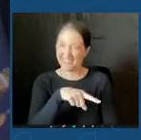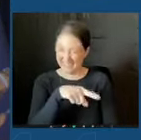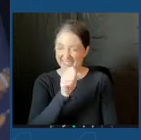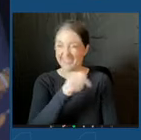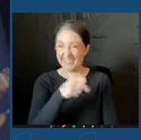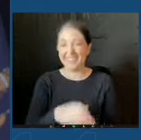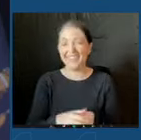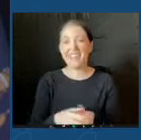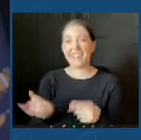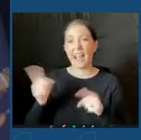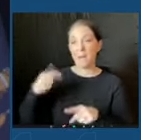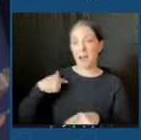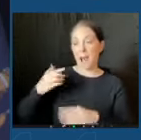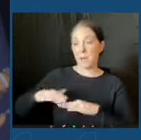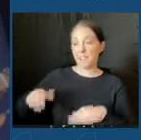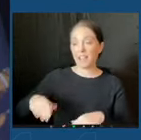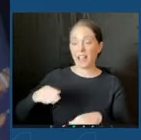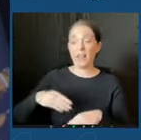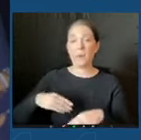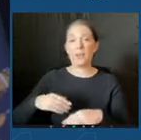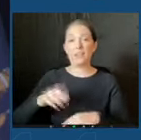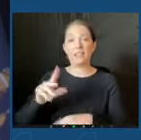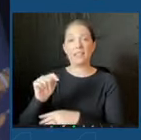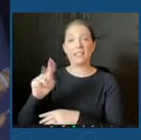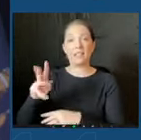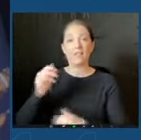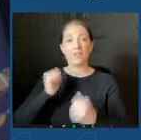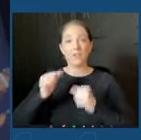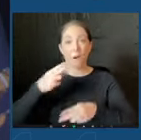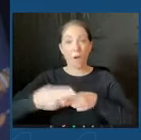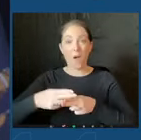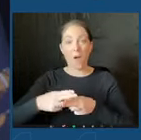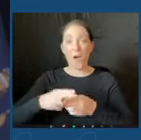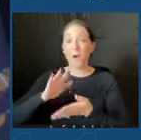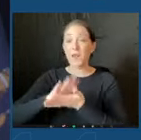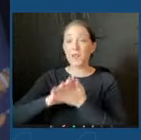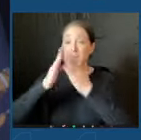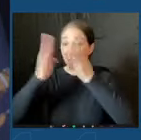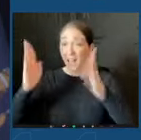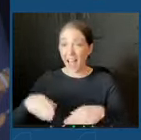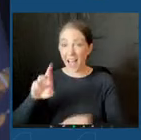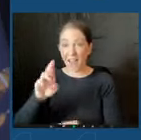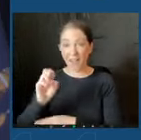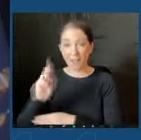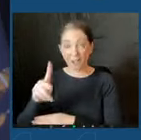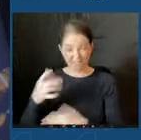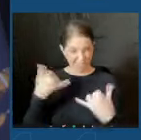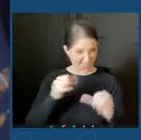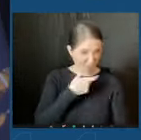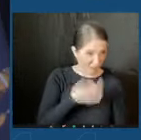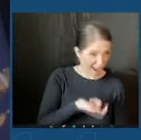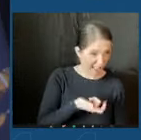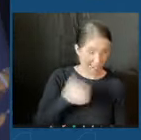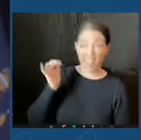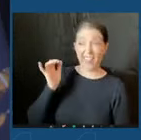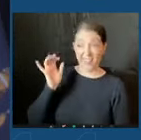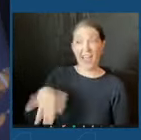was a kid, there was a show called Schoolhouse Rock. Are they still watching that? Those must be really old